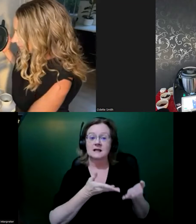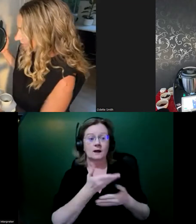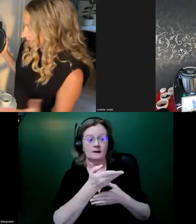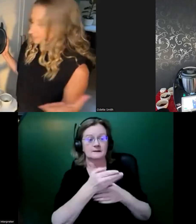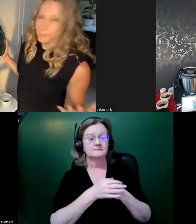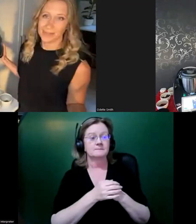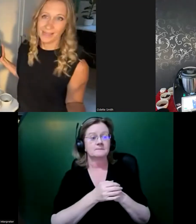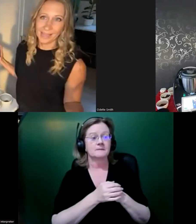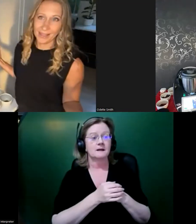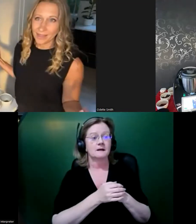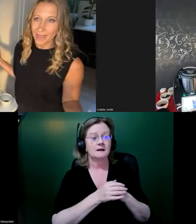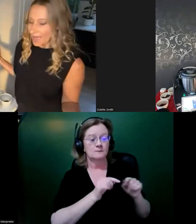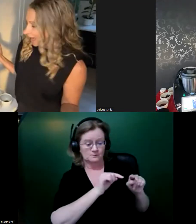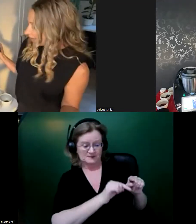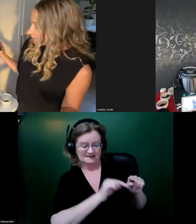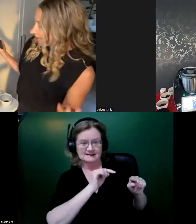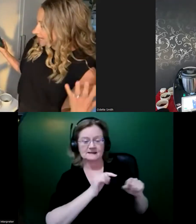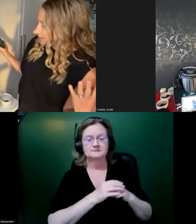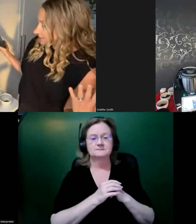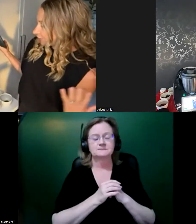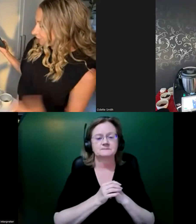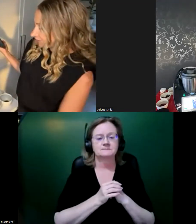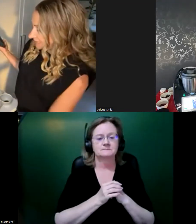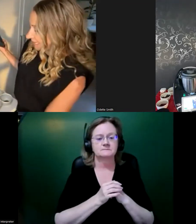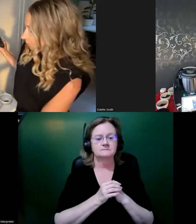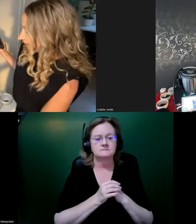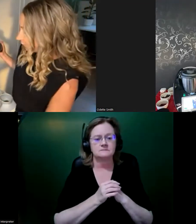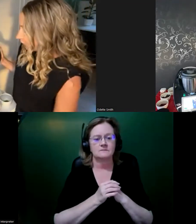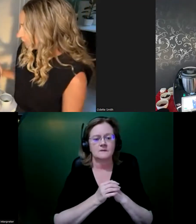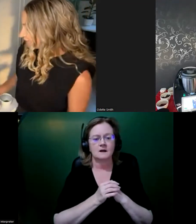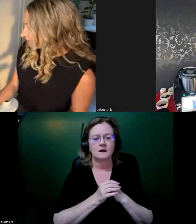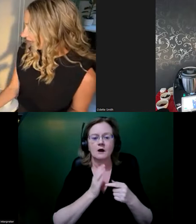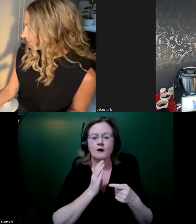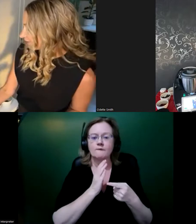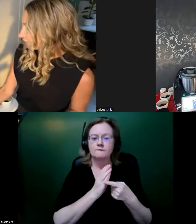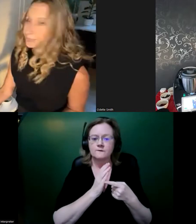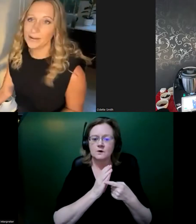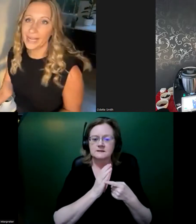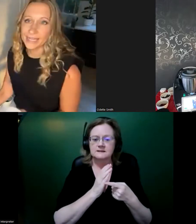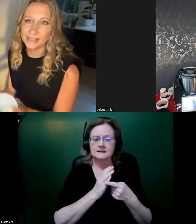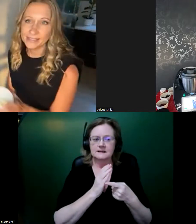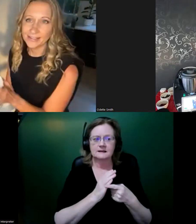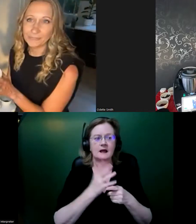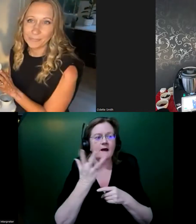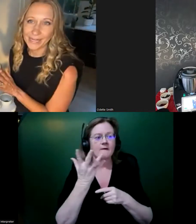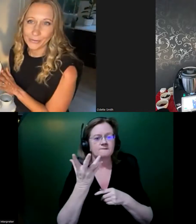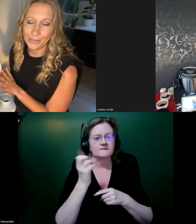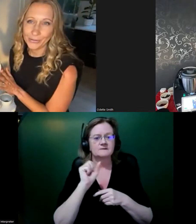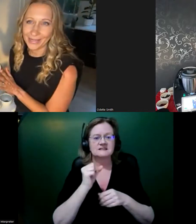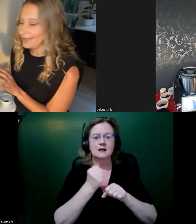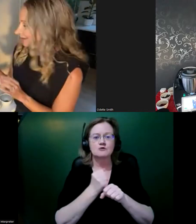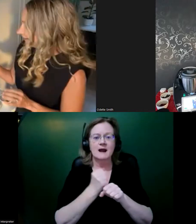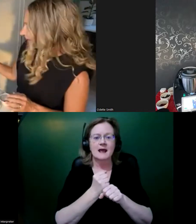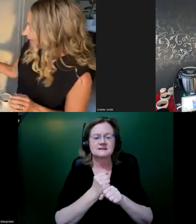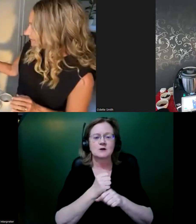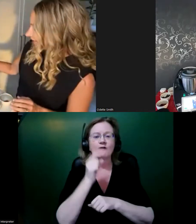So pressing the button here. And so first up, we're going to put 50 grams of brown onions that I've prepared a little bit